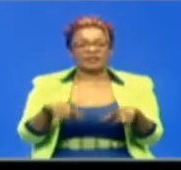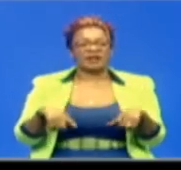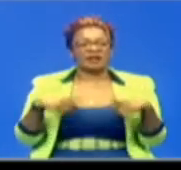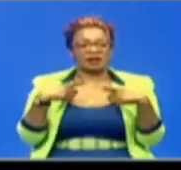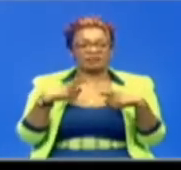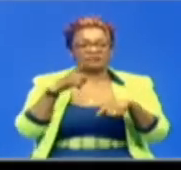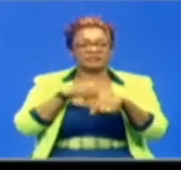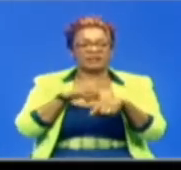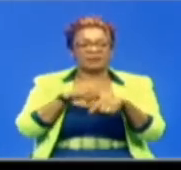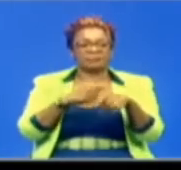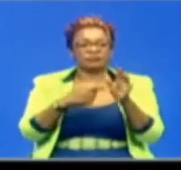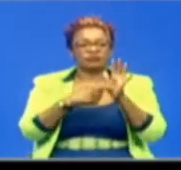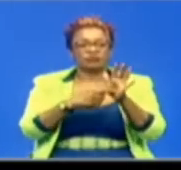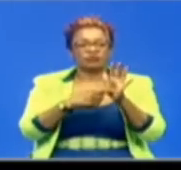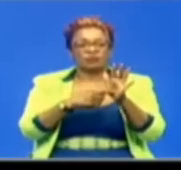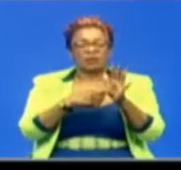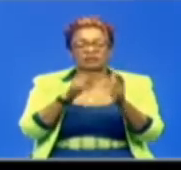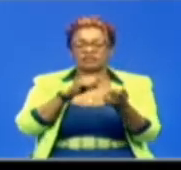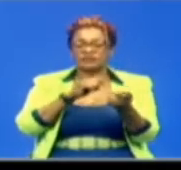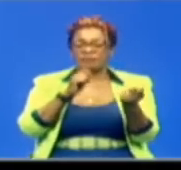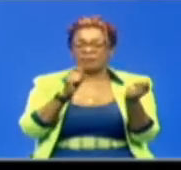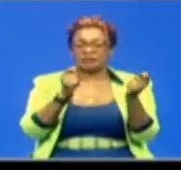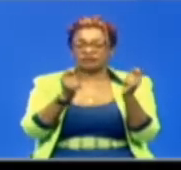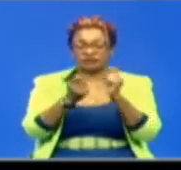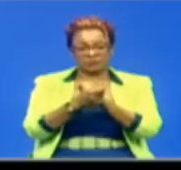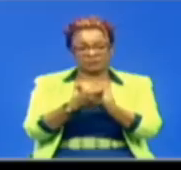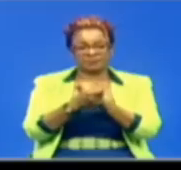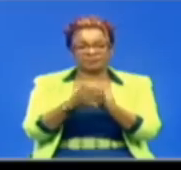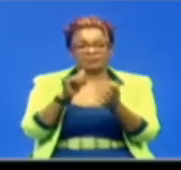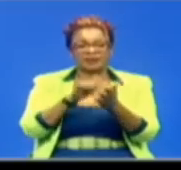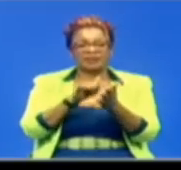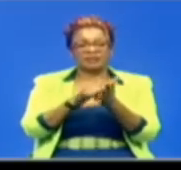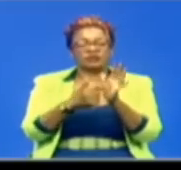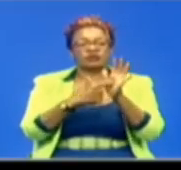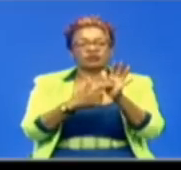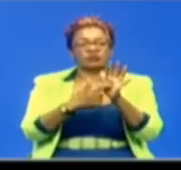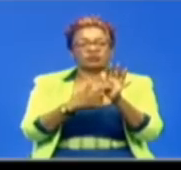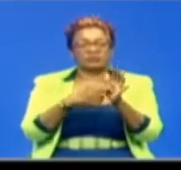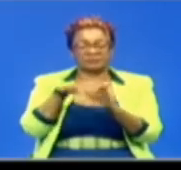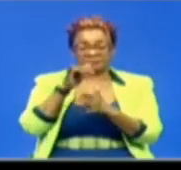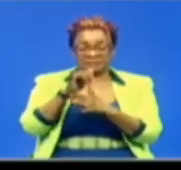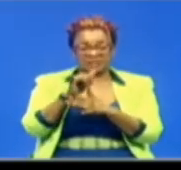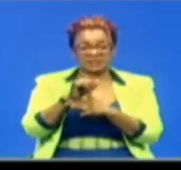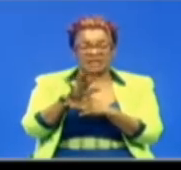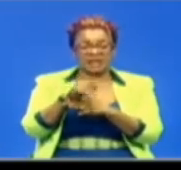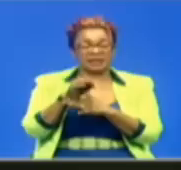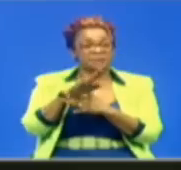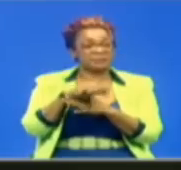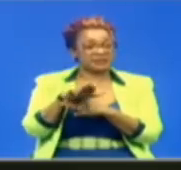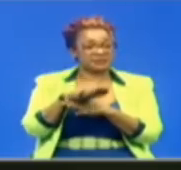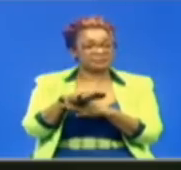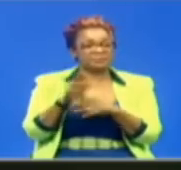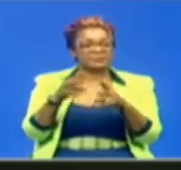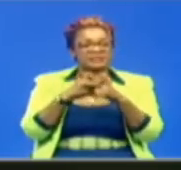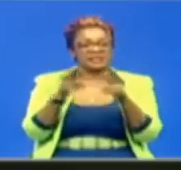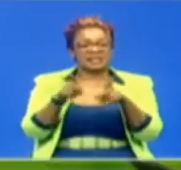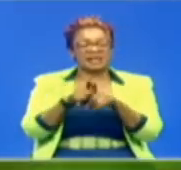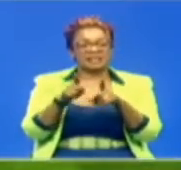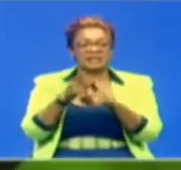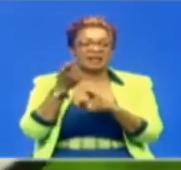shows resilience and a transformational narrative that shows beauty can come from unlikely place. It starts as an